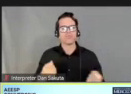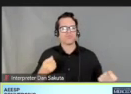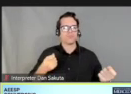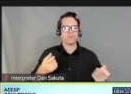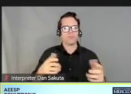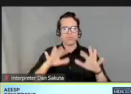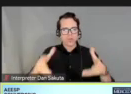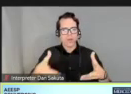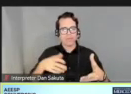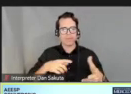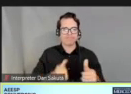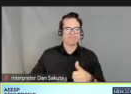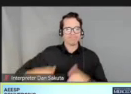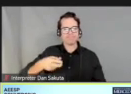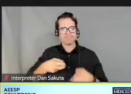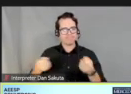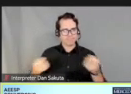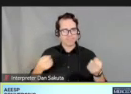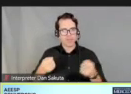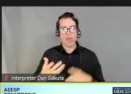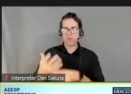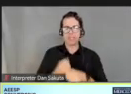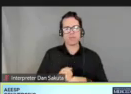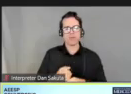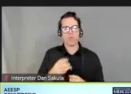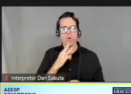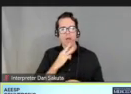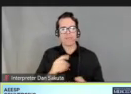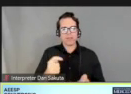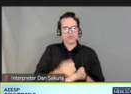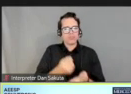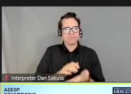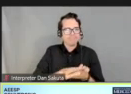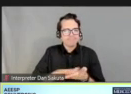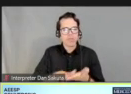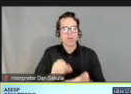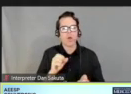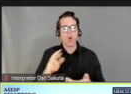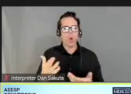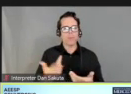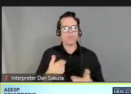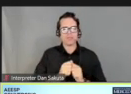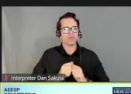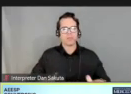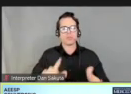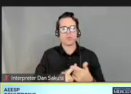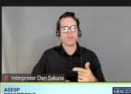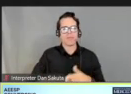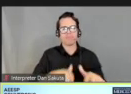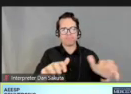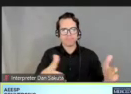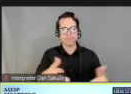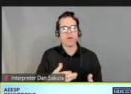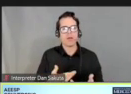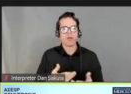either get the source water, they treat that water, or they just simply distribute it to their population through buried pipes